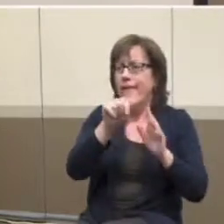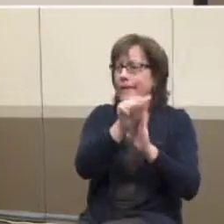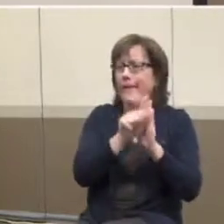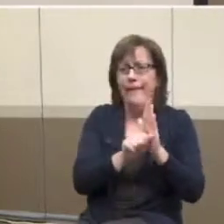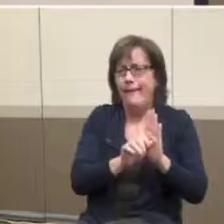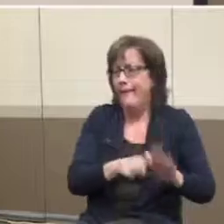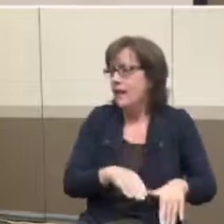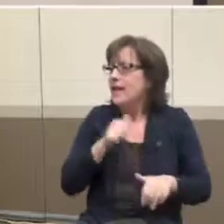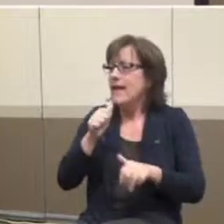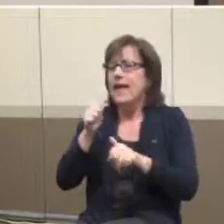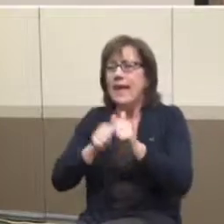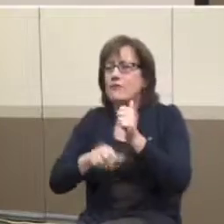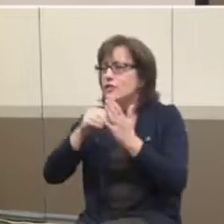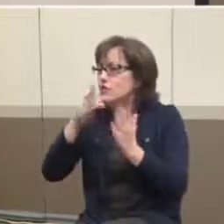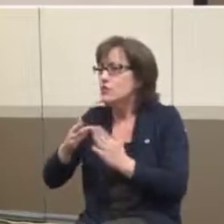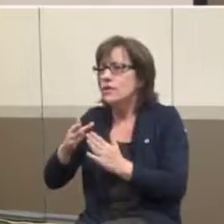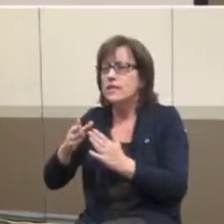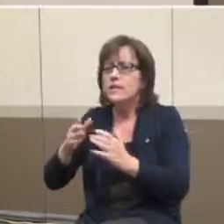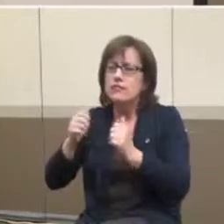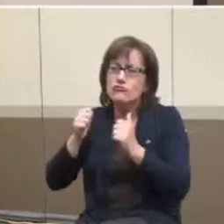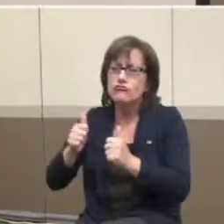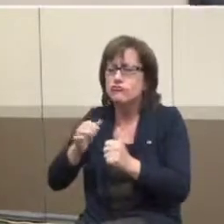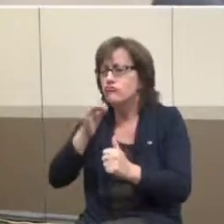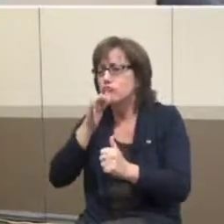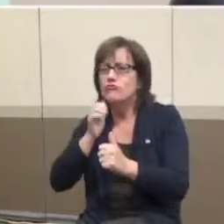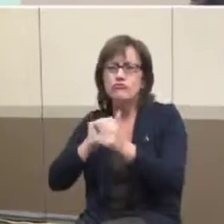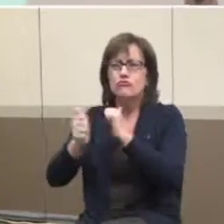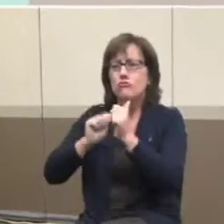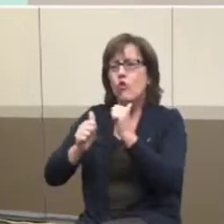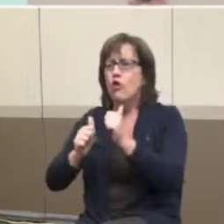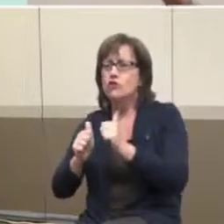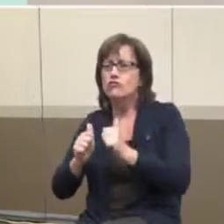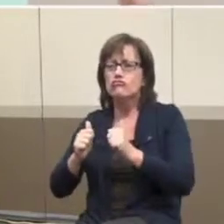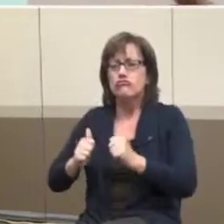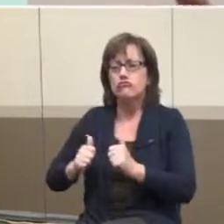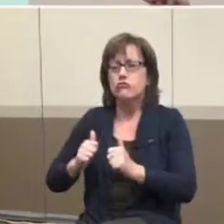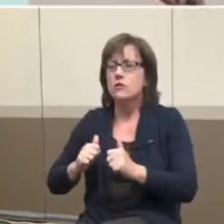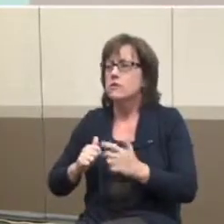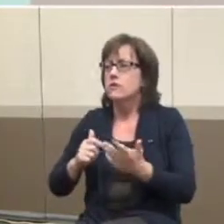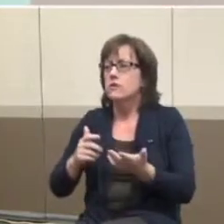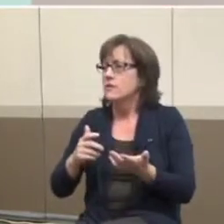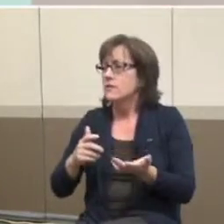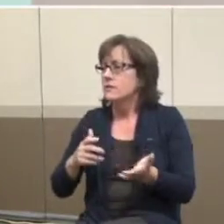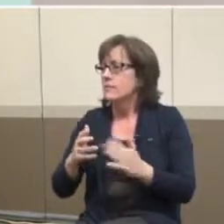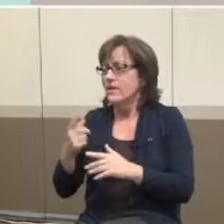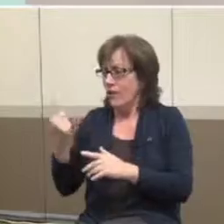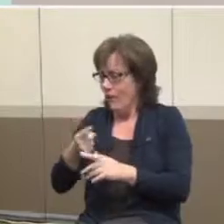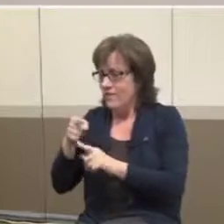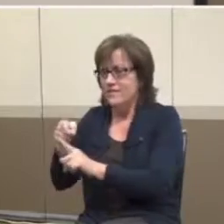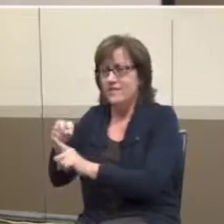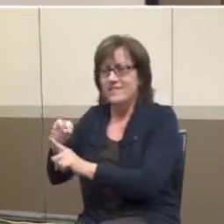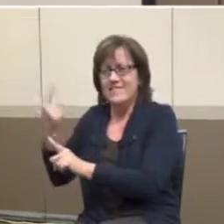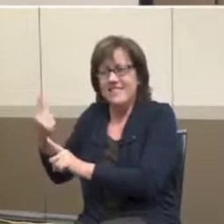at sports, not every student, you know, but there's usually something in drum club, and I do